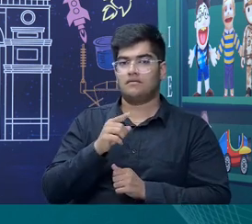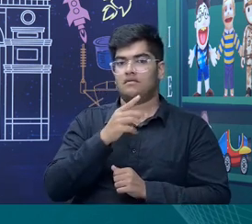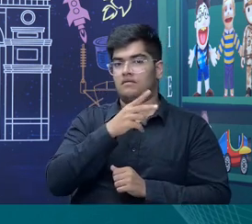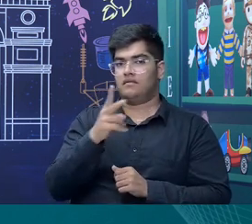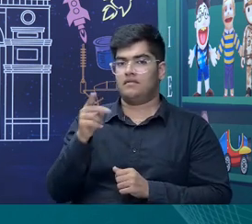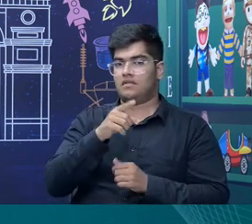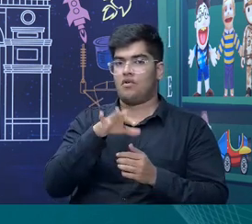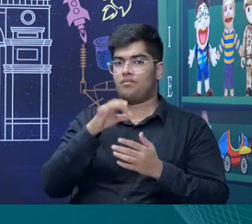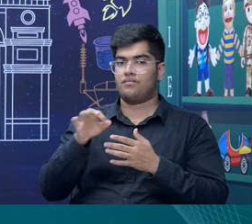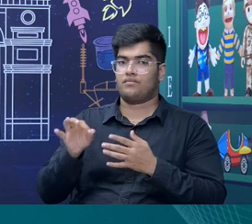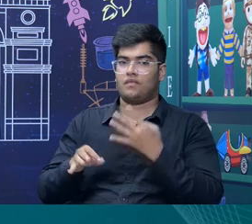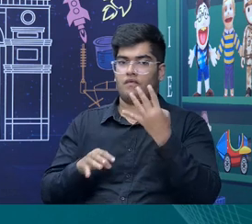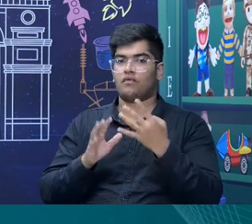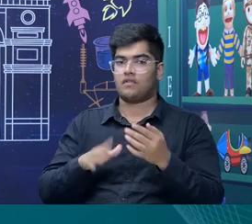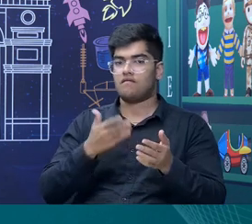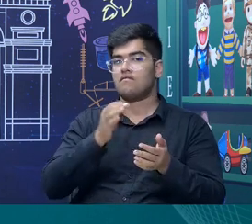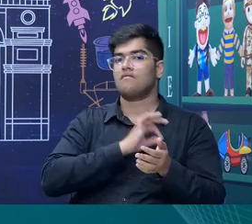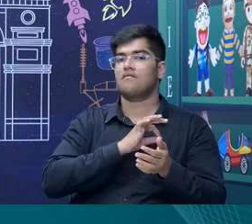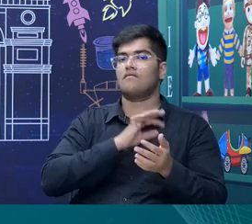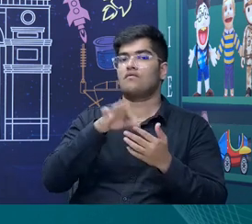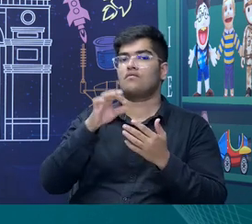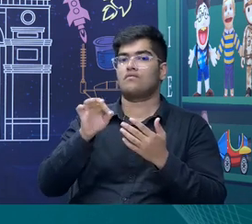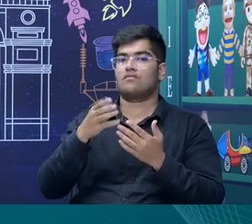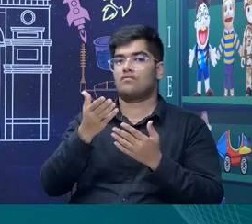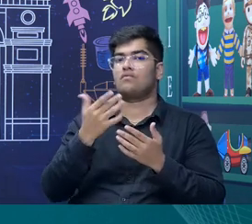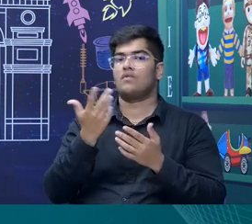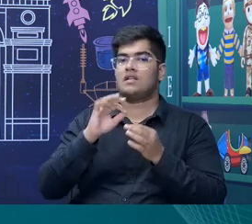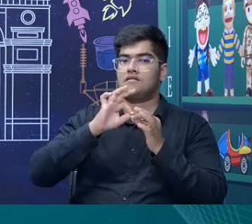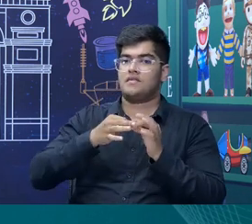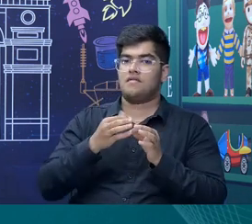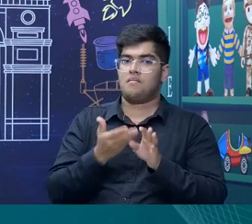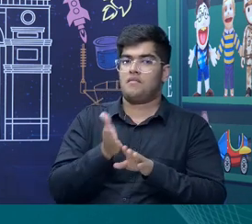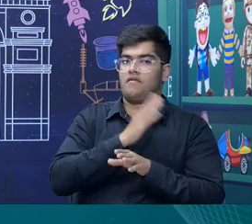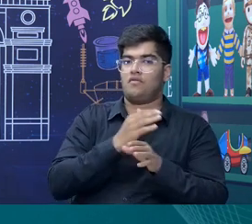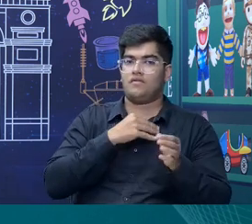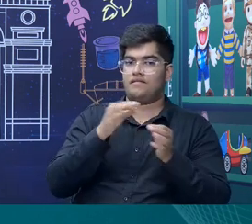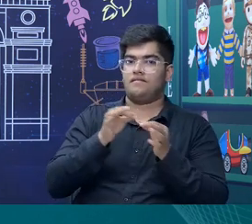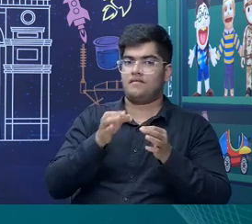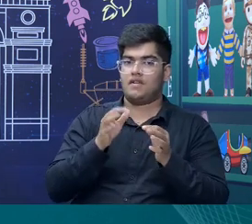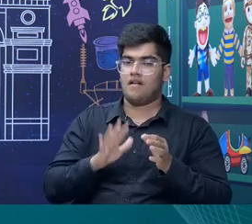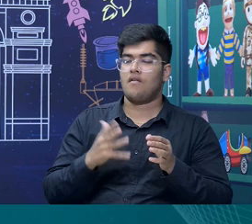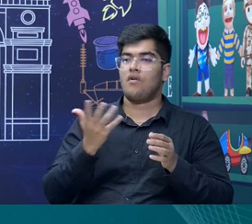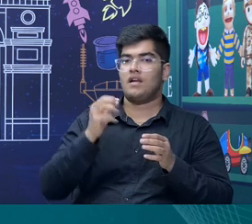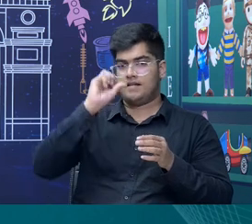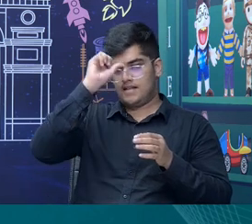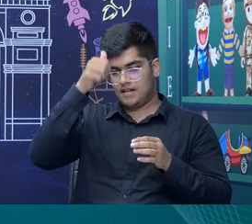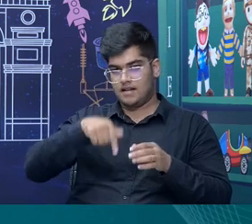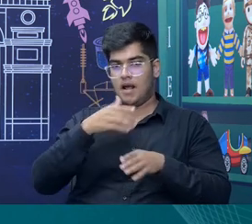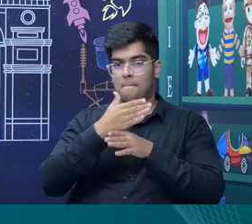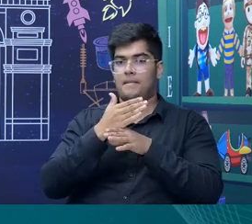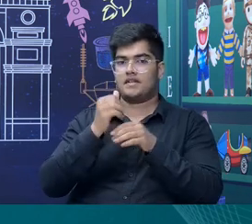bank rate this rate interest rate has been specified in Indian Partnership Act